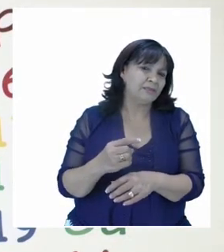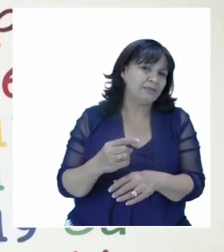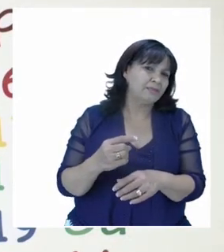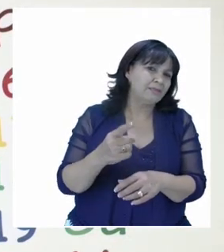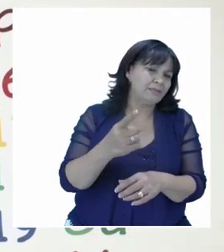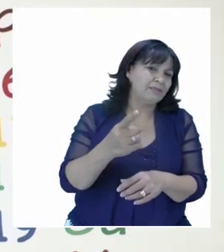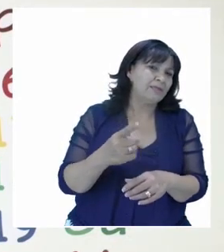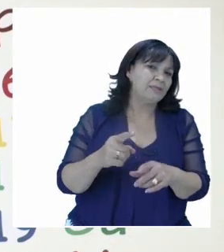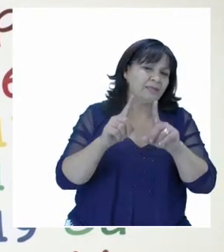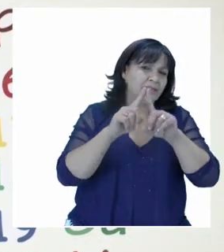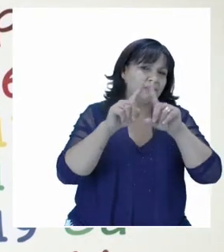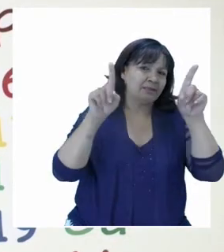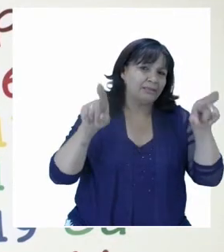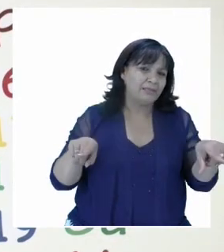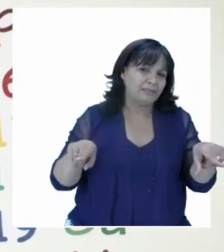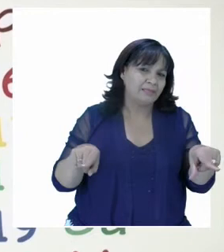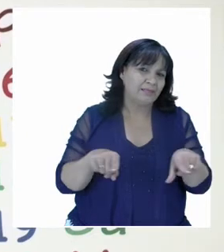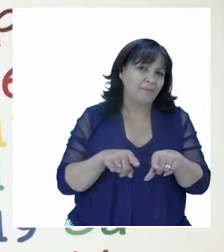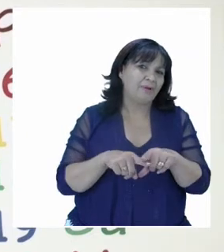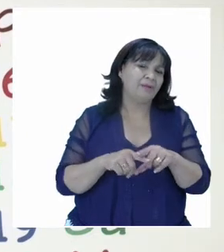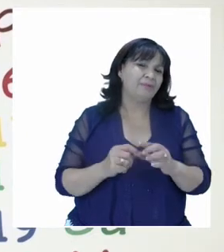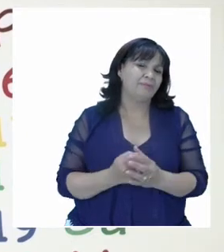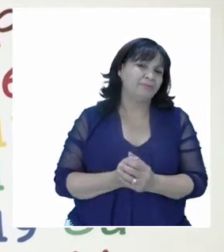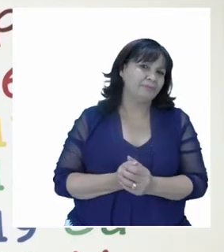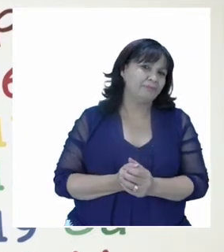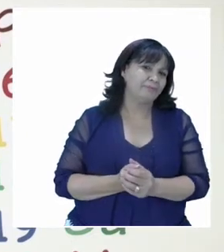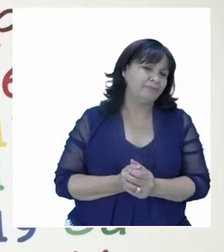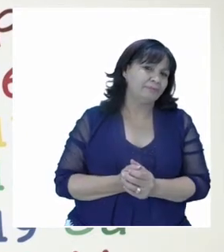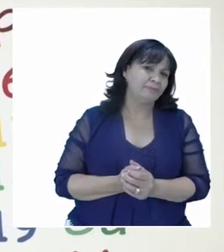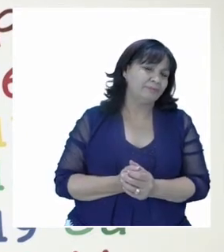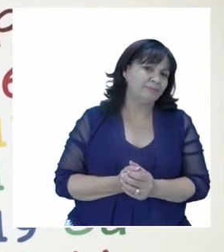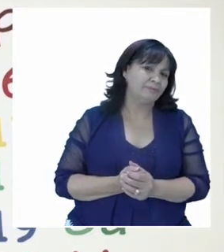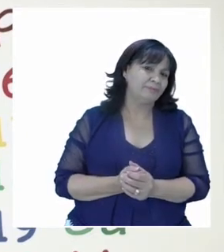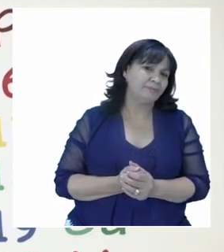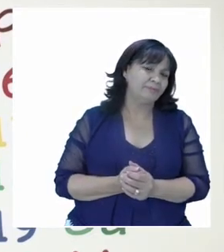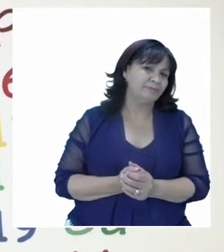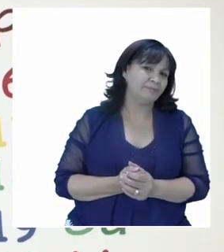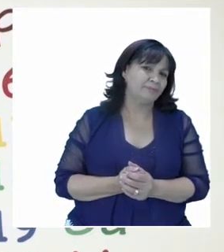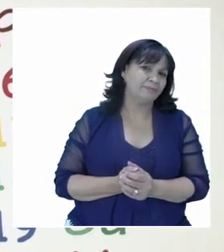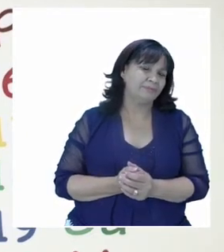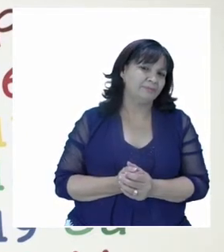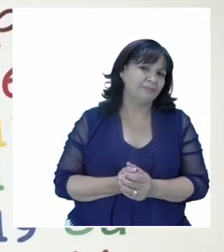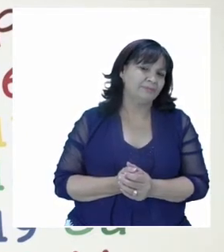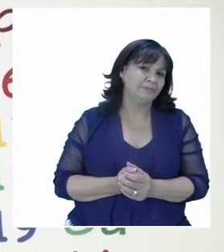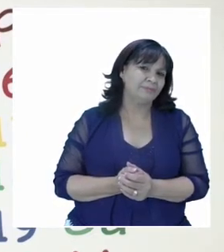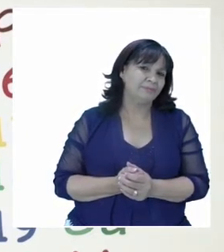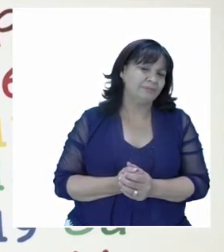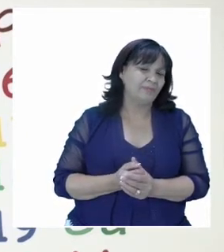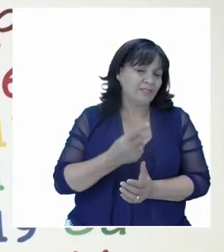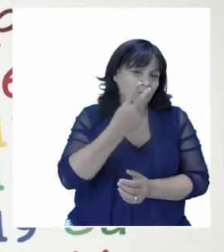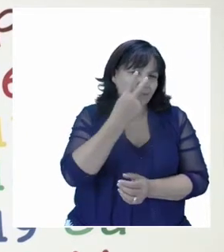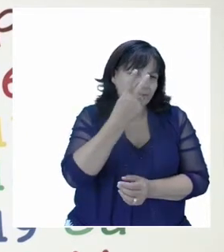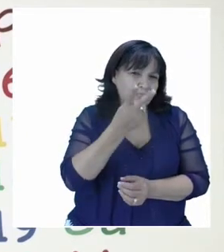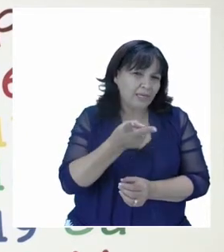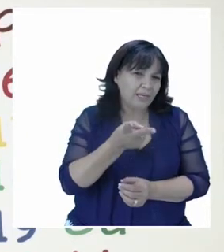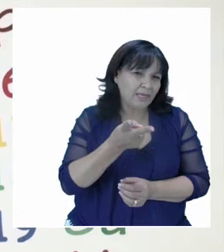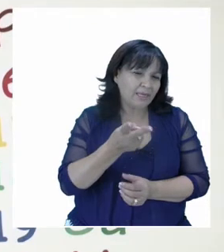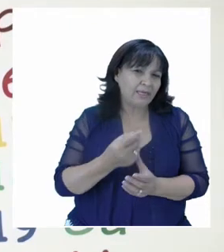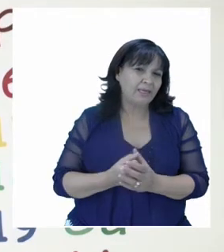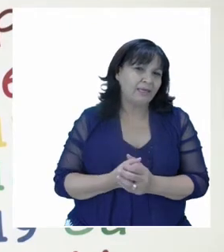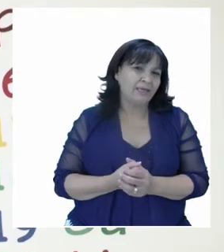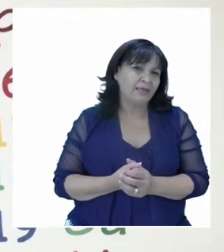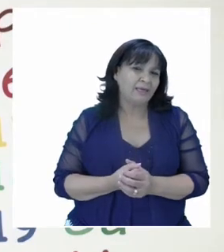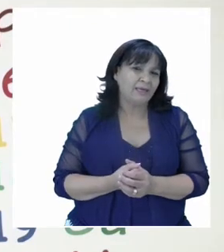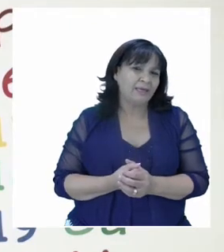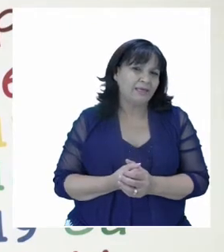napkin. Everybody, let's say napkin. Now, as you can see, the napkin